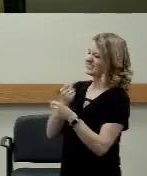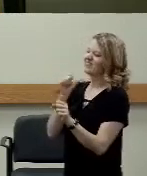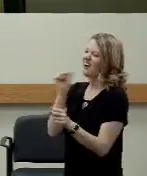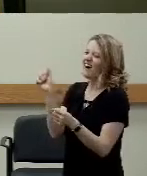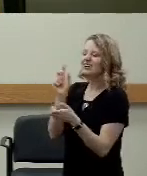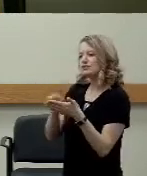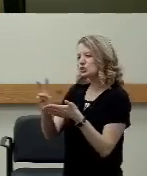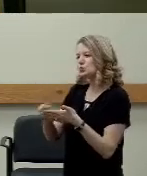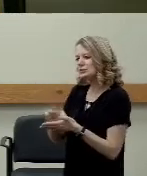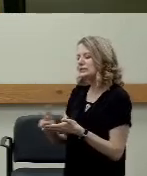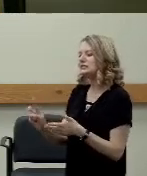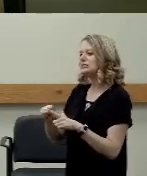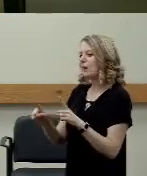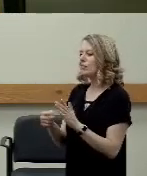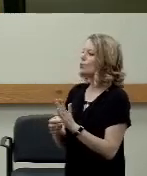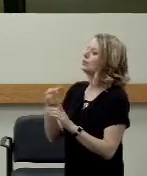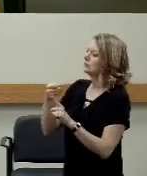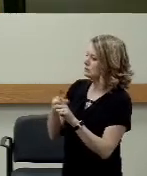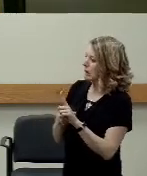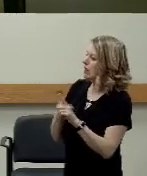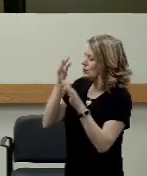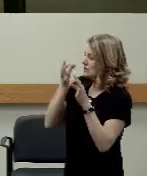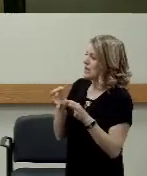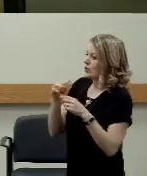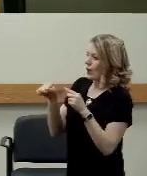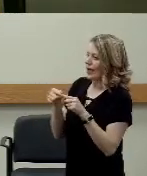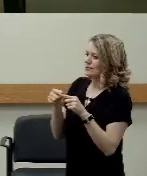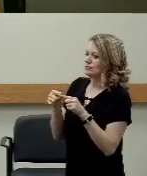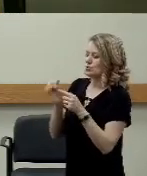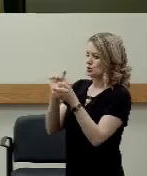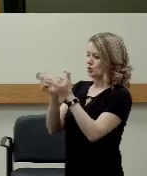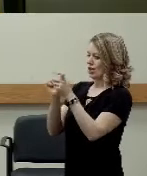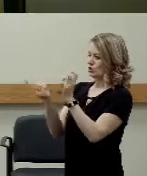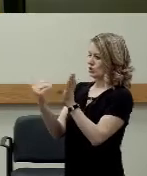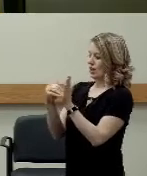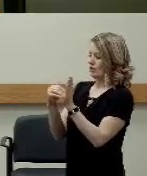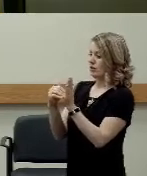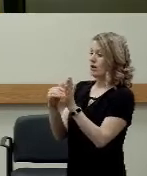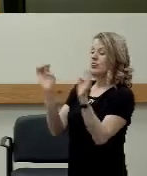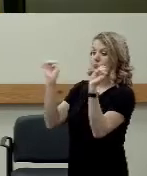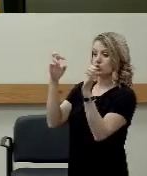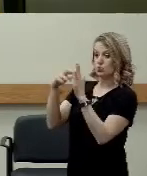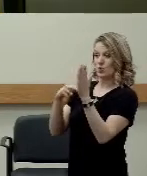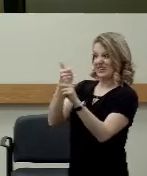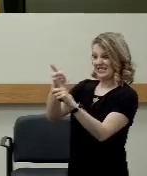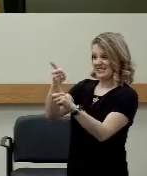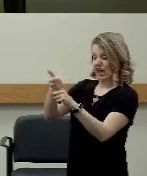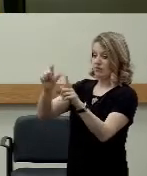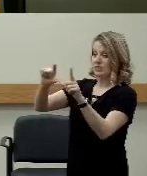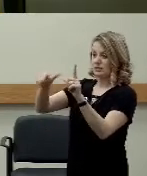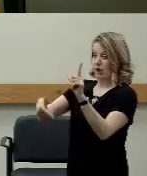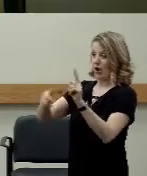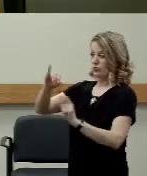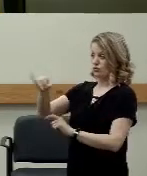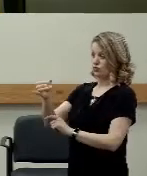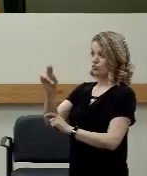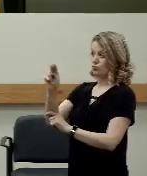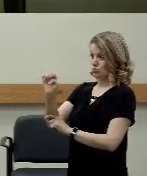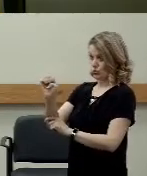weeks, but perhaps once a month. The ordinance itself has an expiration date, I believe, of June, so that'll have to